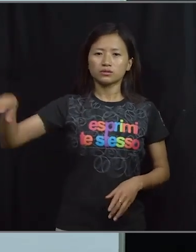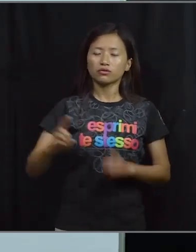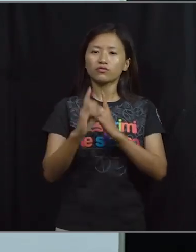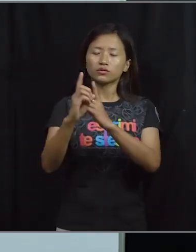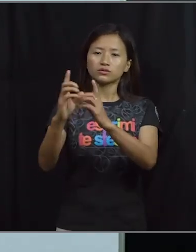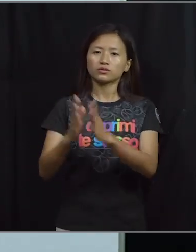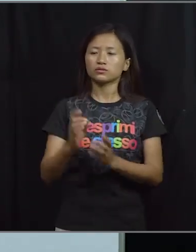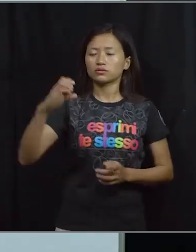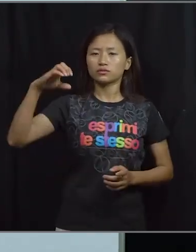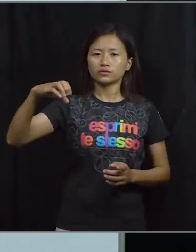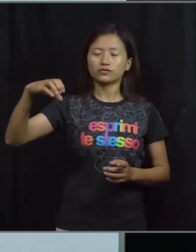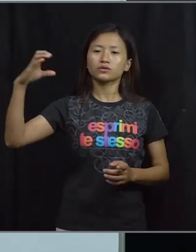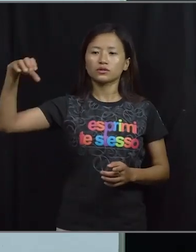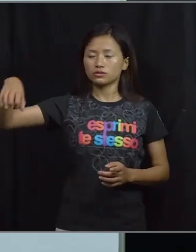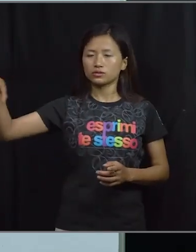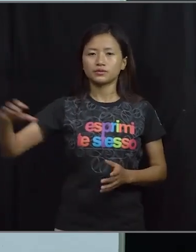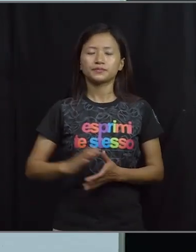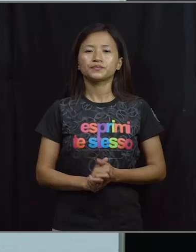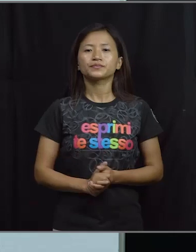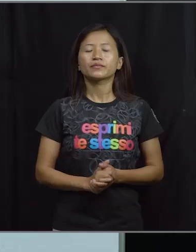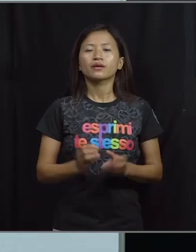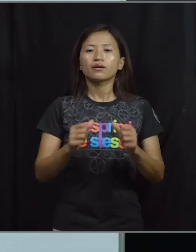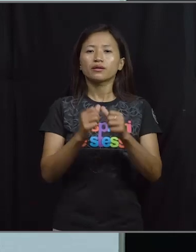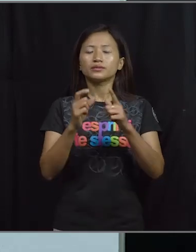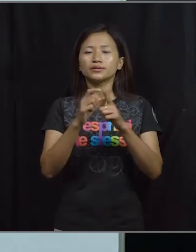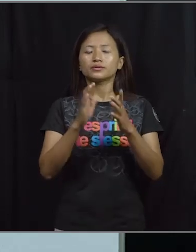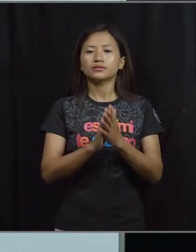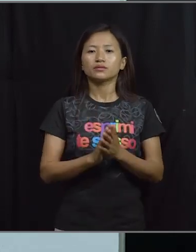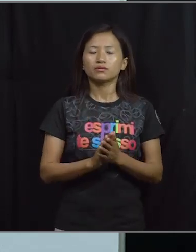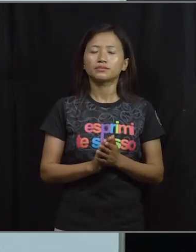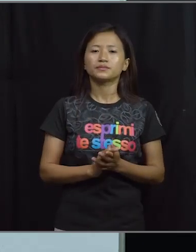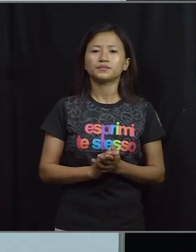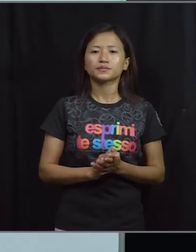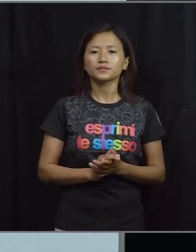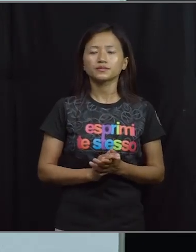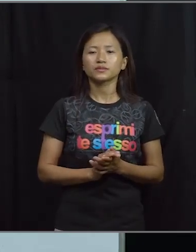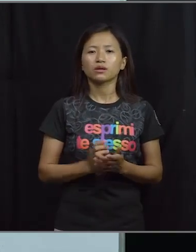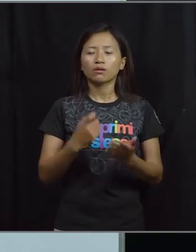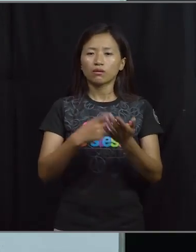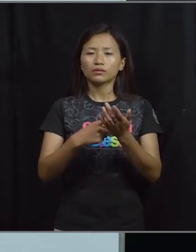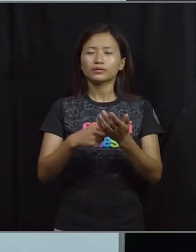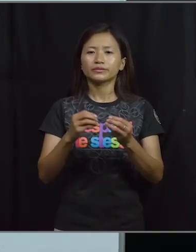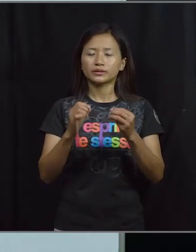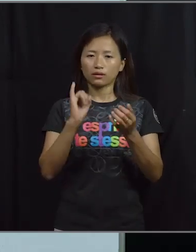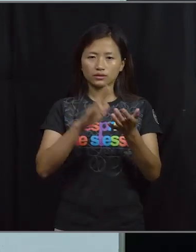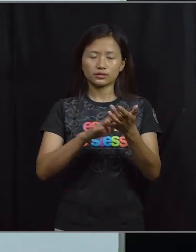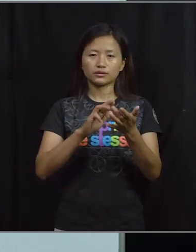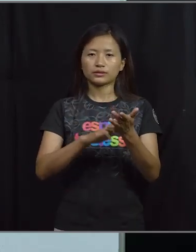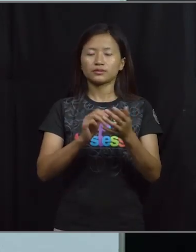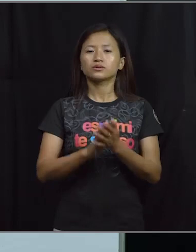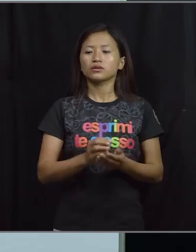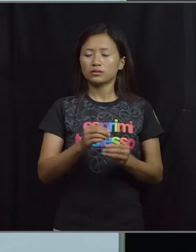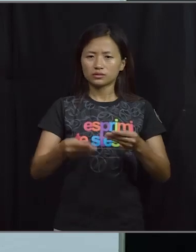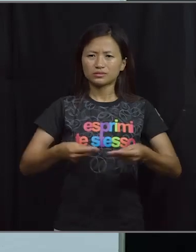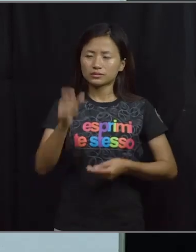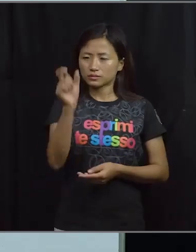countries. Next is adaptive or imitative entrepreneurs. Adaptive or imitative entrepreneurs are